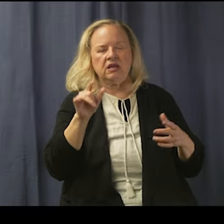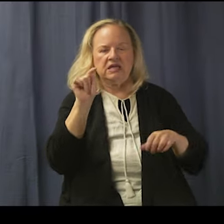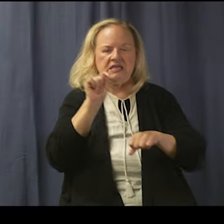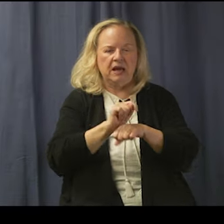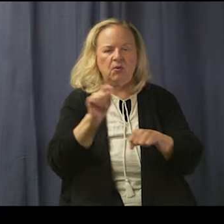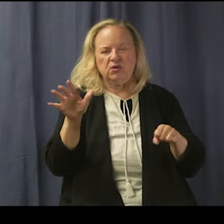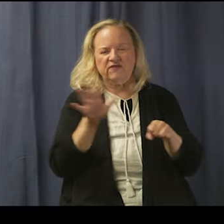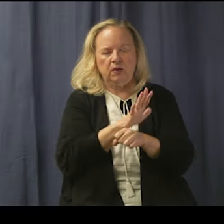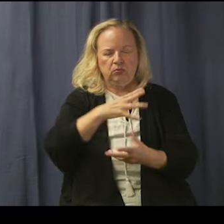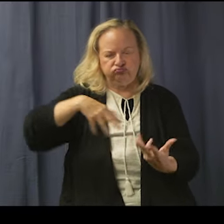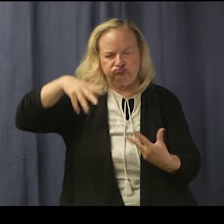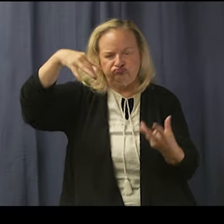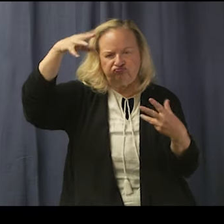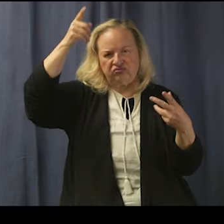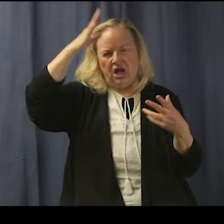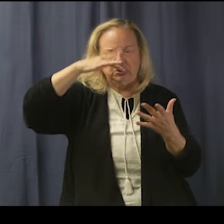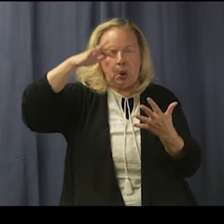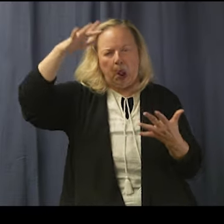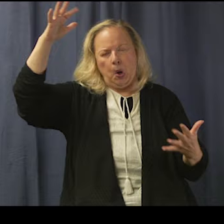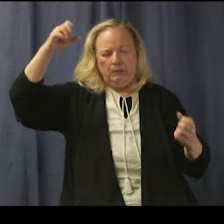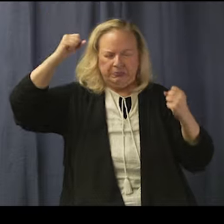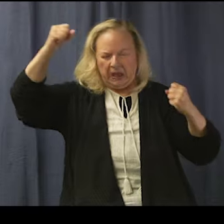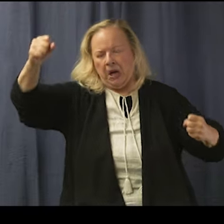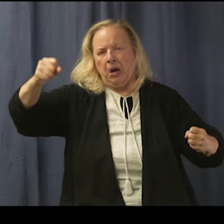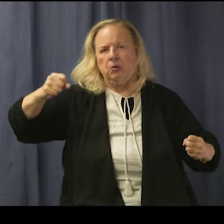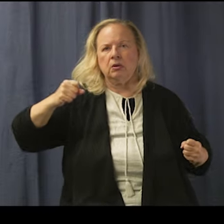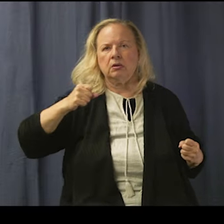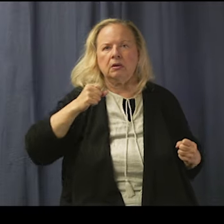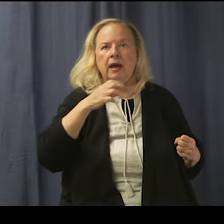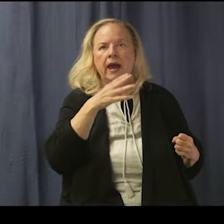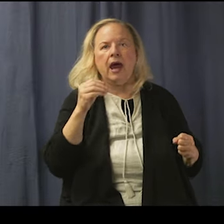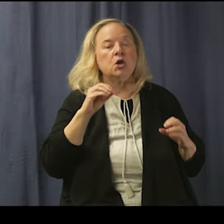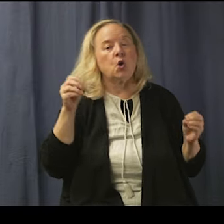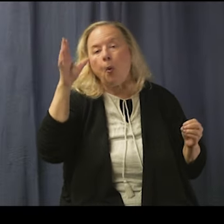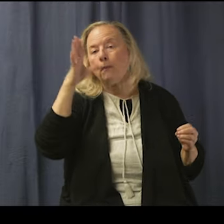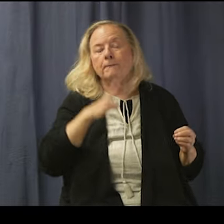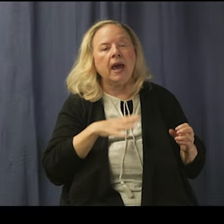was filled with smoke from the glory of God and from his power, and no